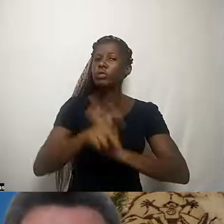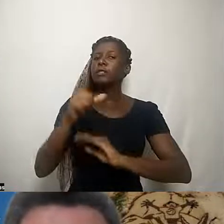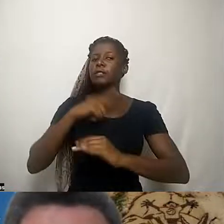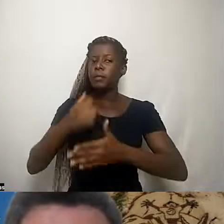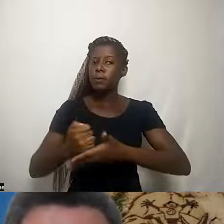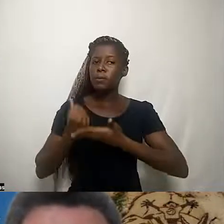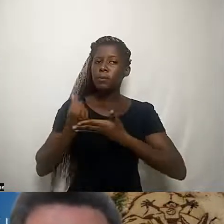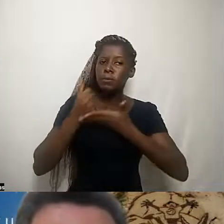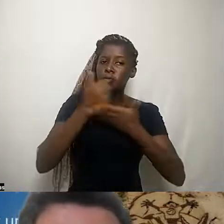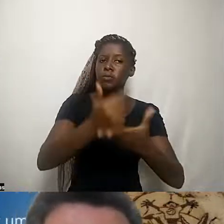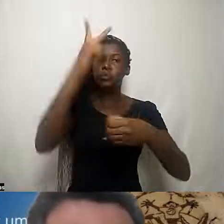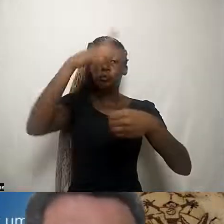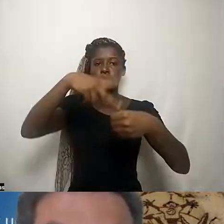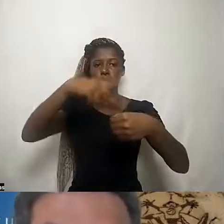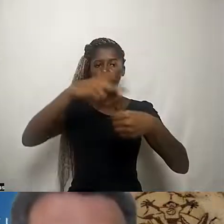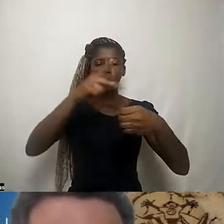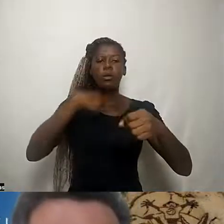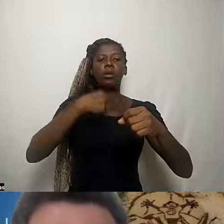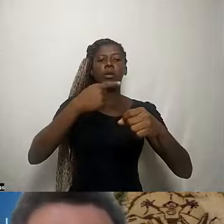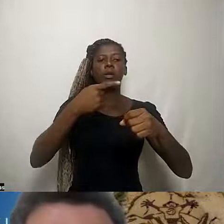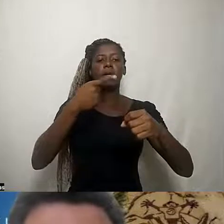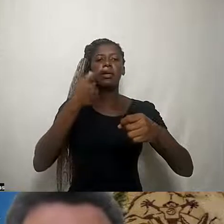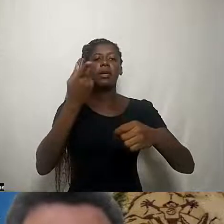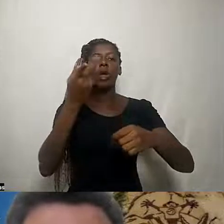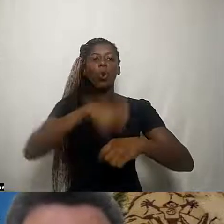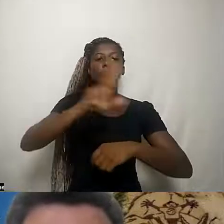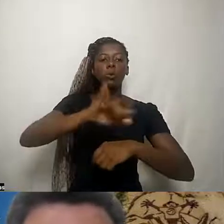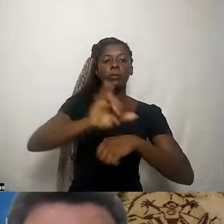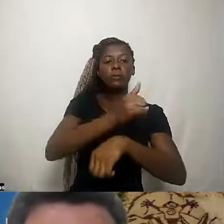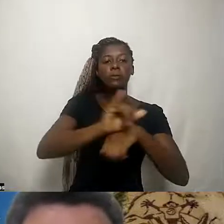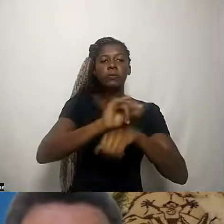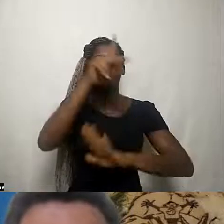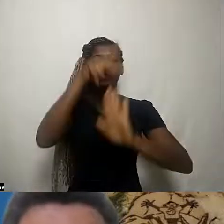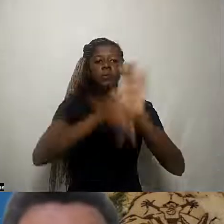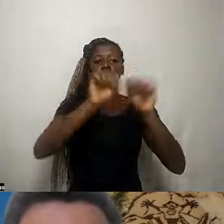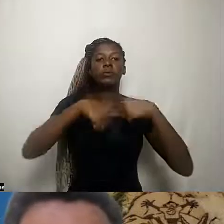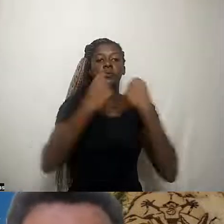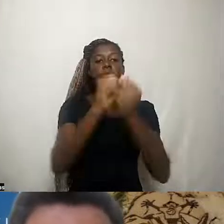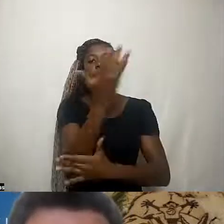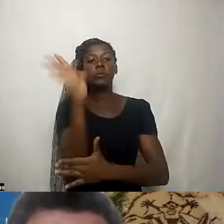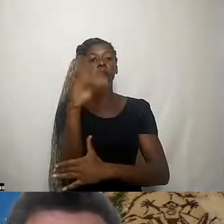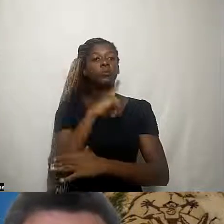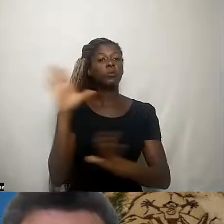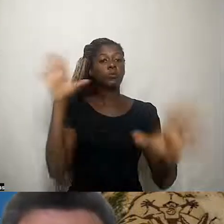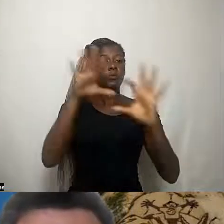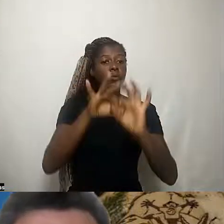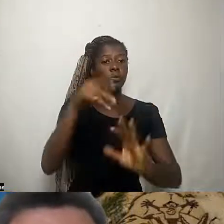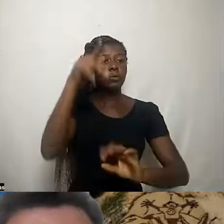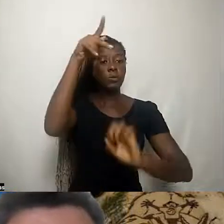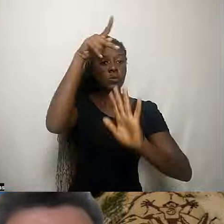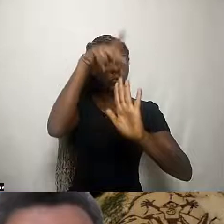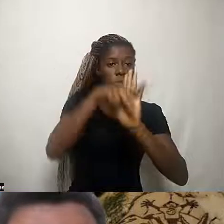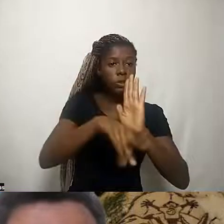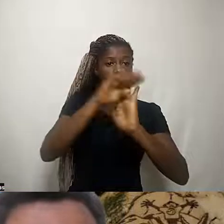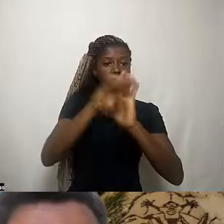through the projects that are sponsored by Petrobras, through the social environmental program of Petrobras, but they have